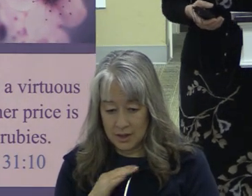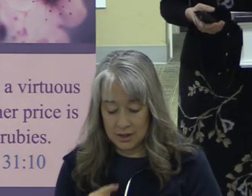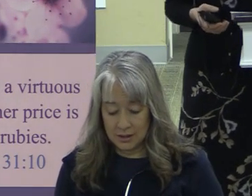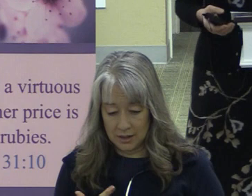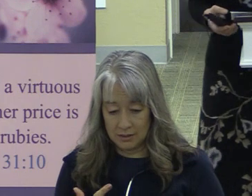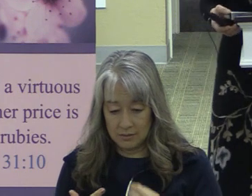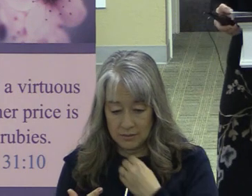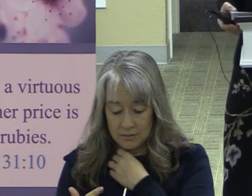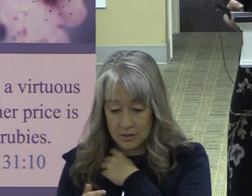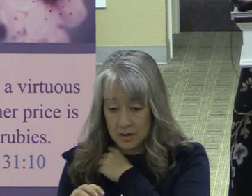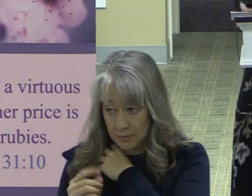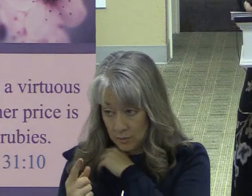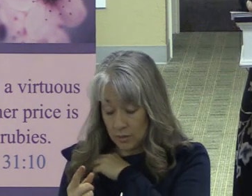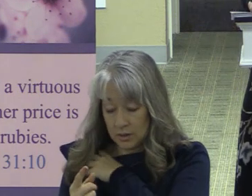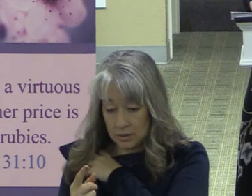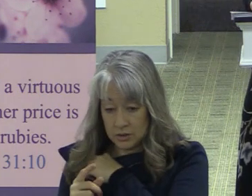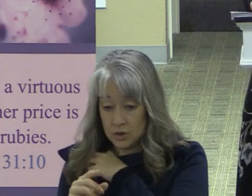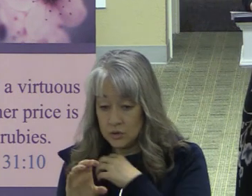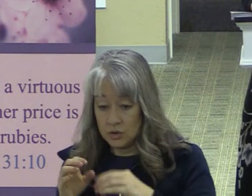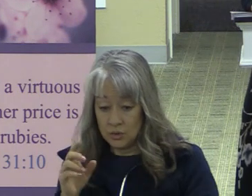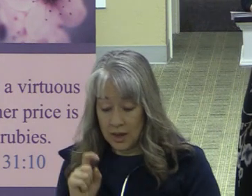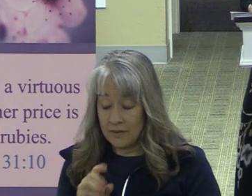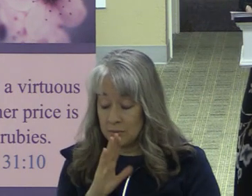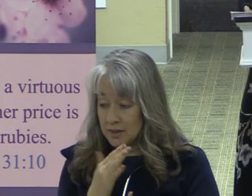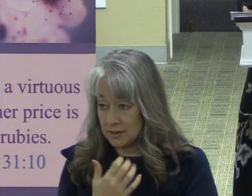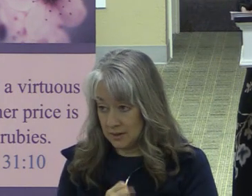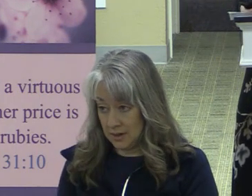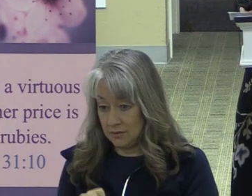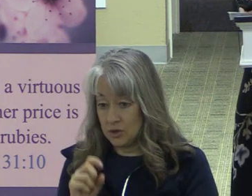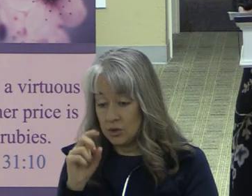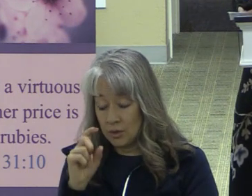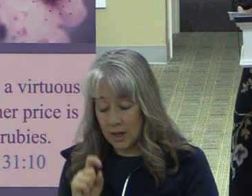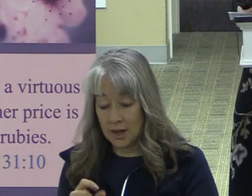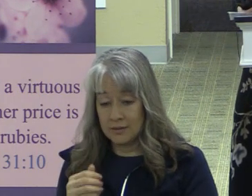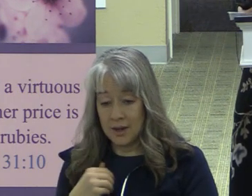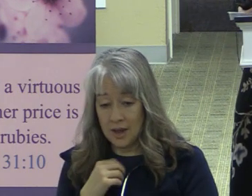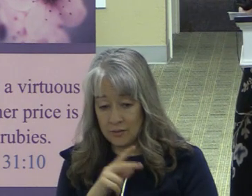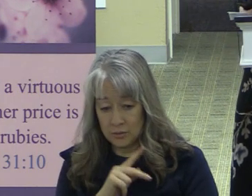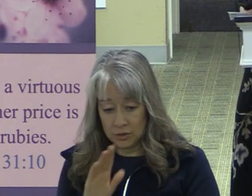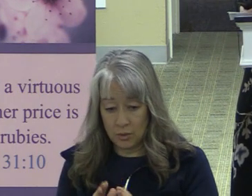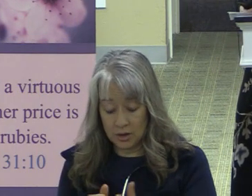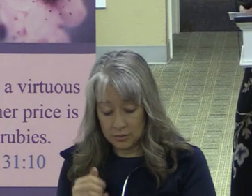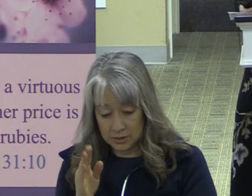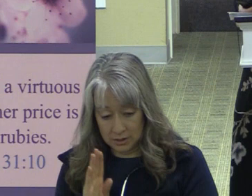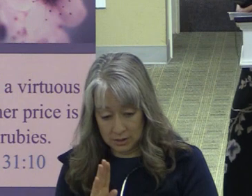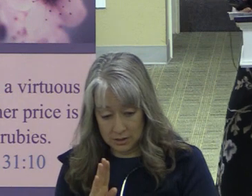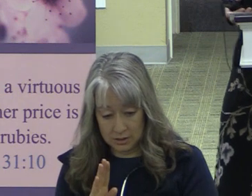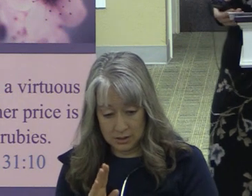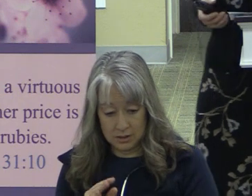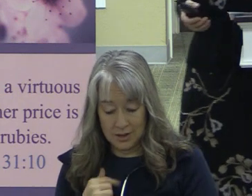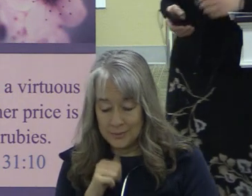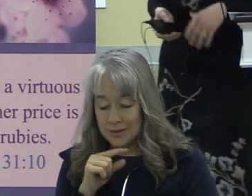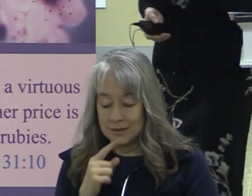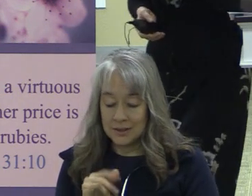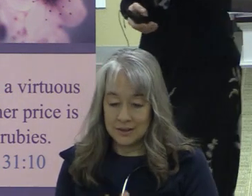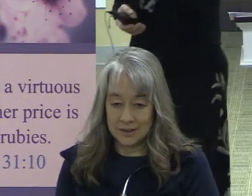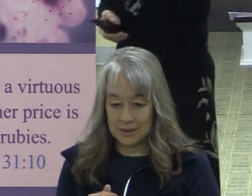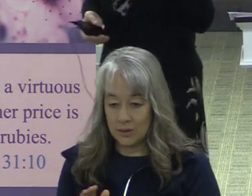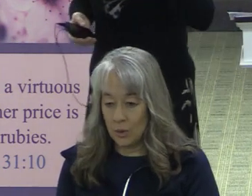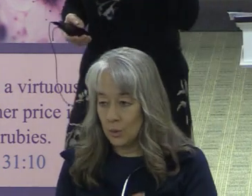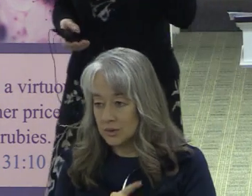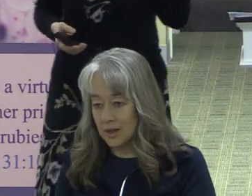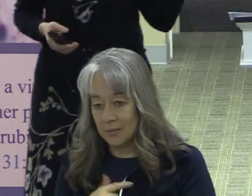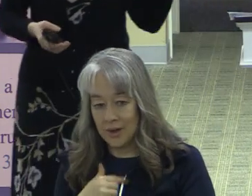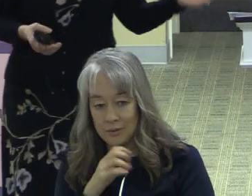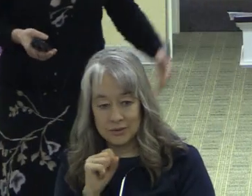life. Number one, you do have to be saved. You have to have a personal walk with God. I'm not saying that like that whole